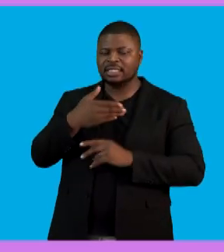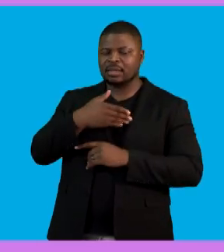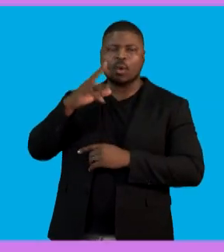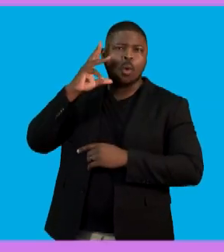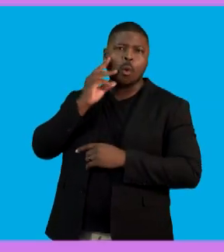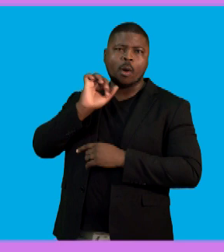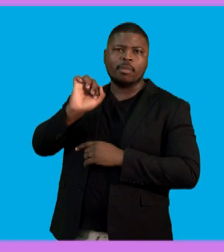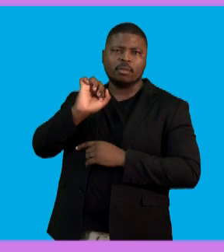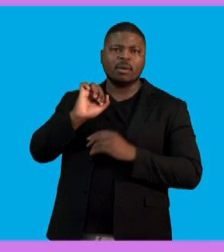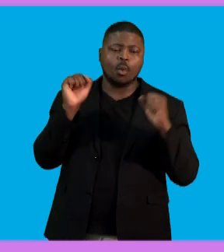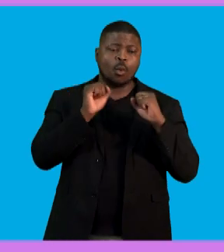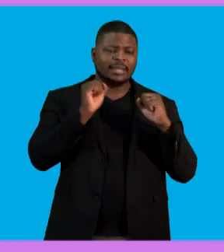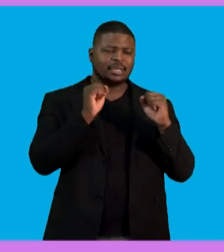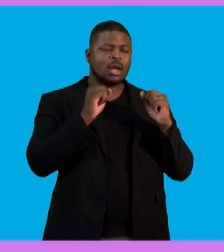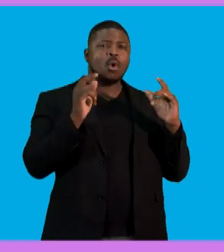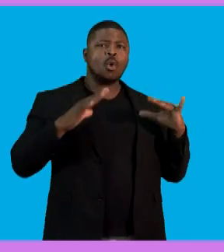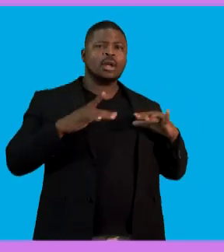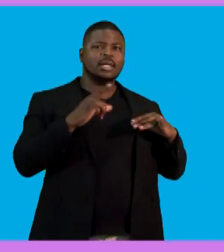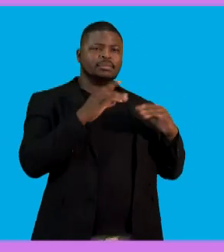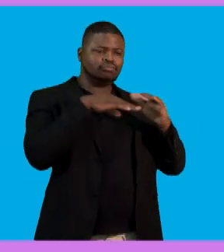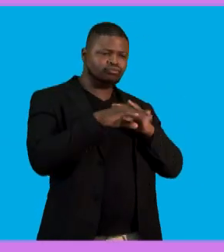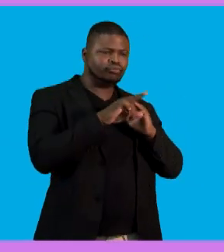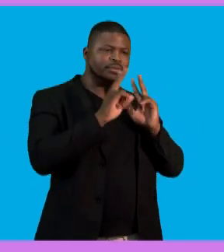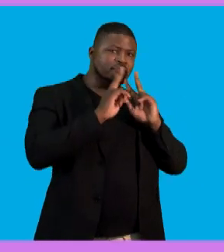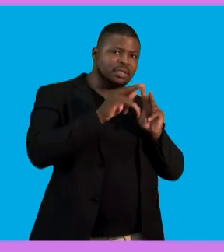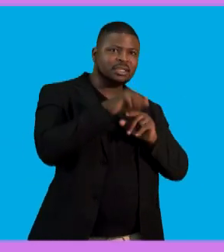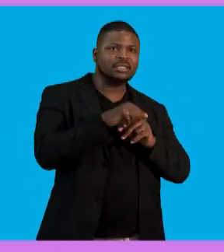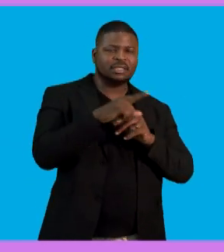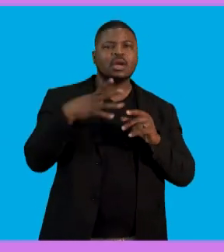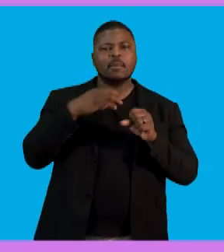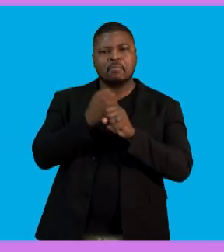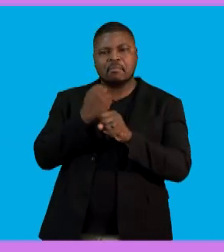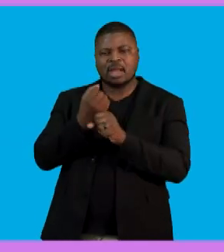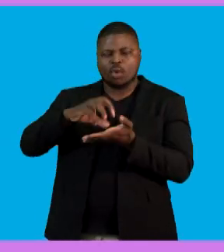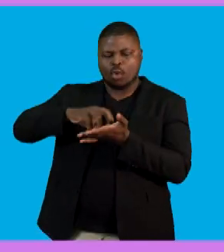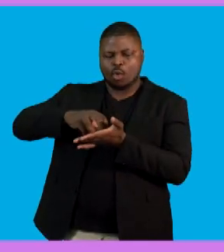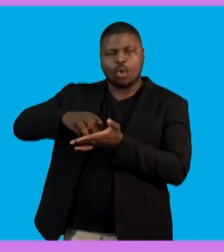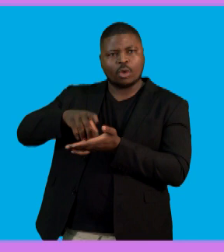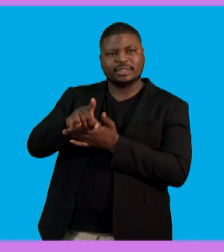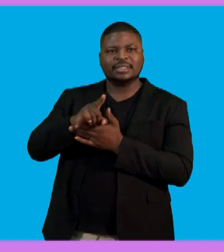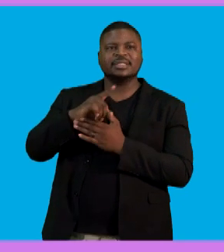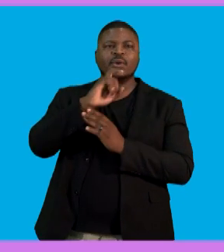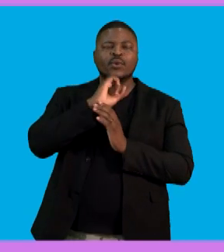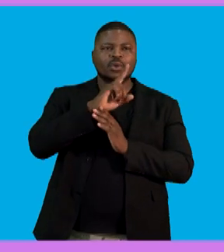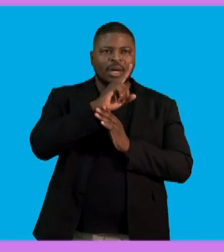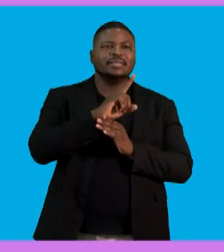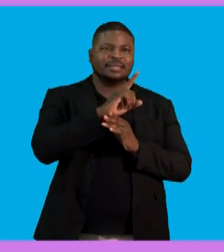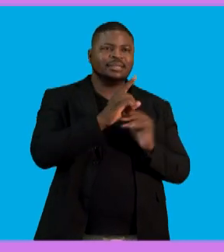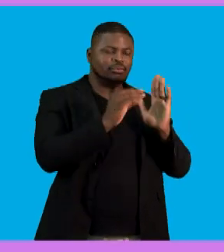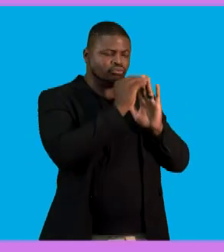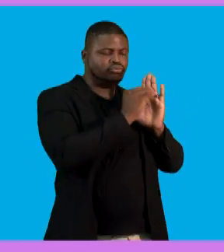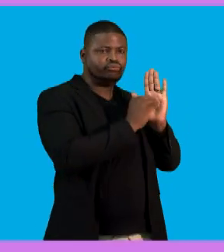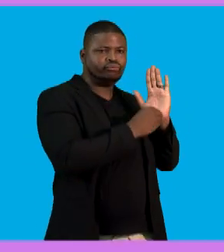grandmother during the winter holidays. She decided to make her some pancakes for breakfast. She used the following recipe. We've got a recipe